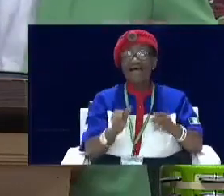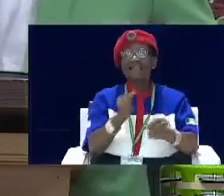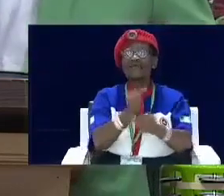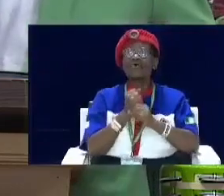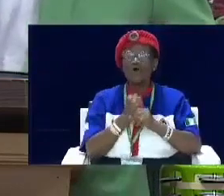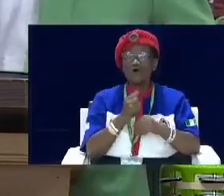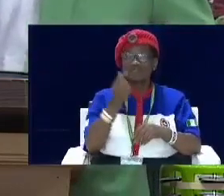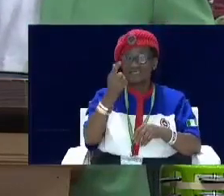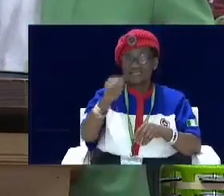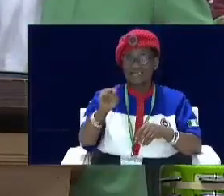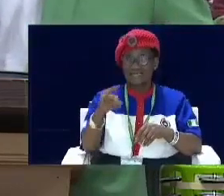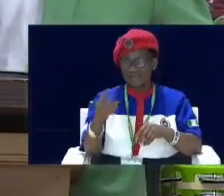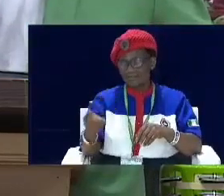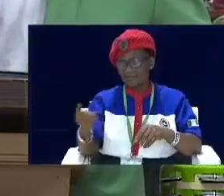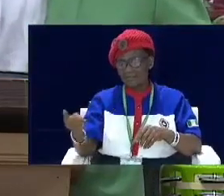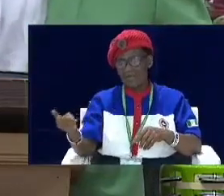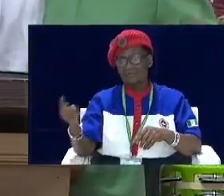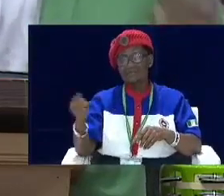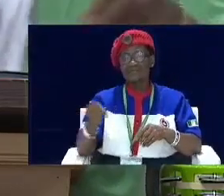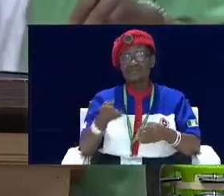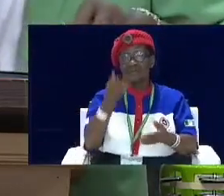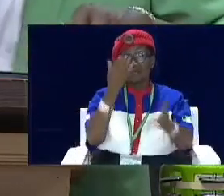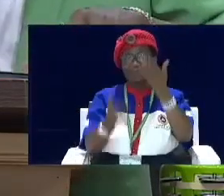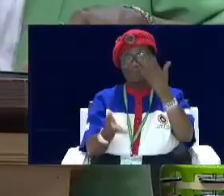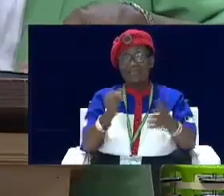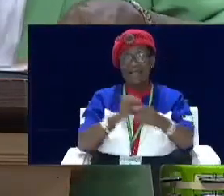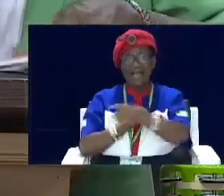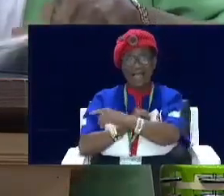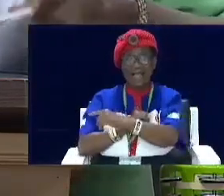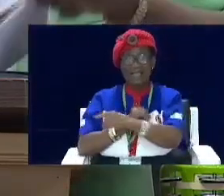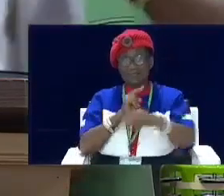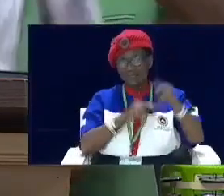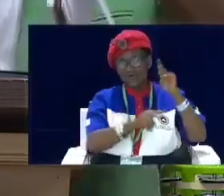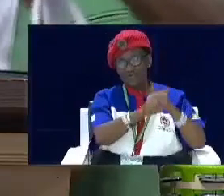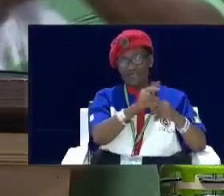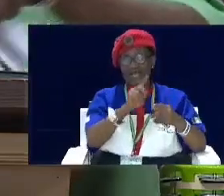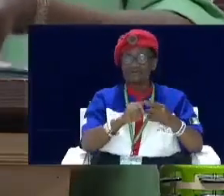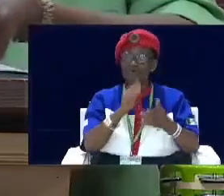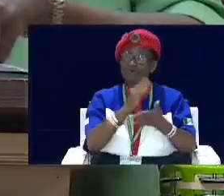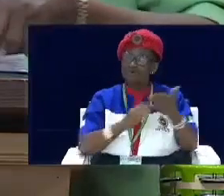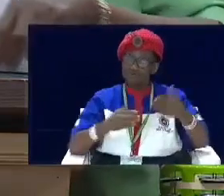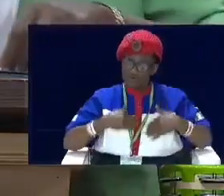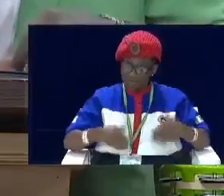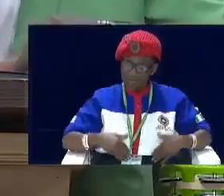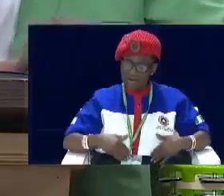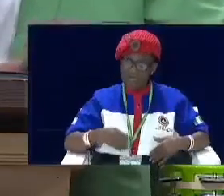mantle. May I prophesy to somebody tonight?